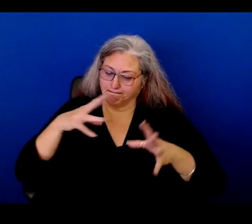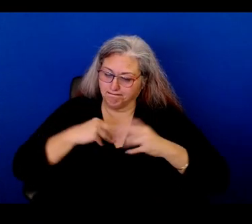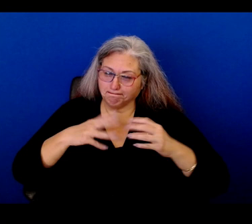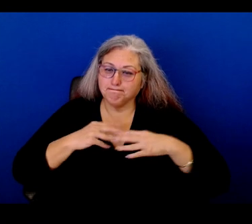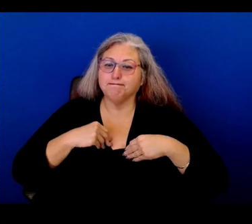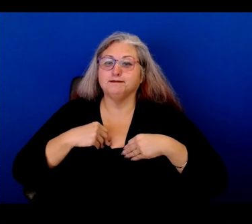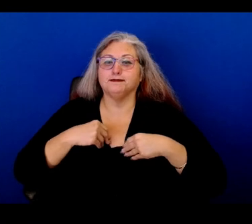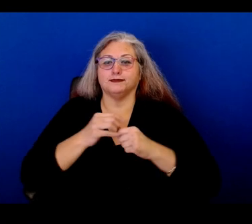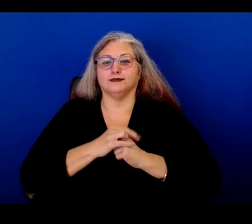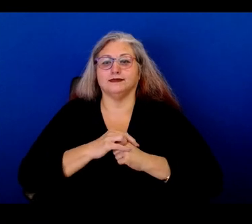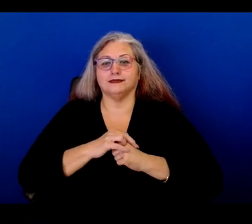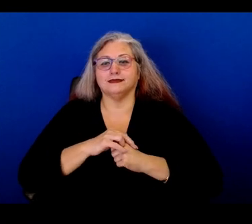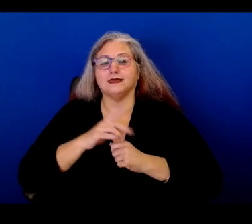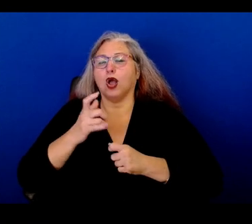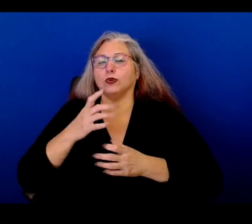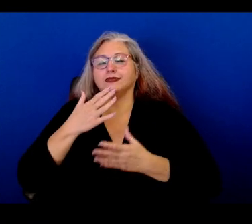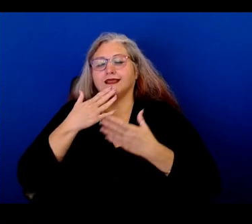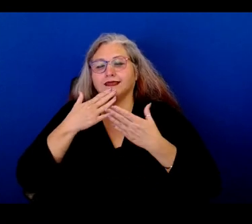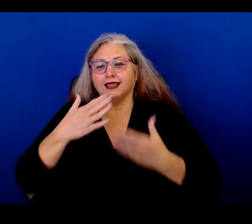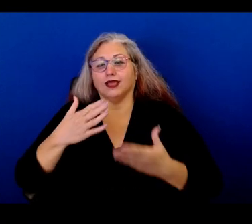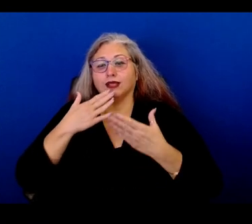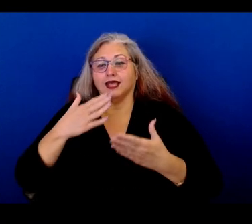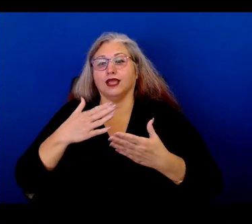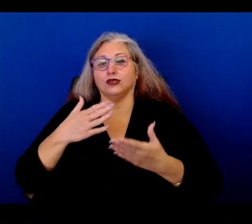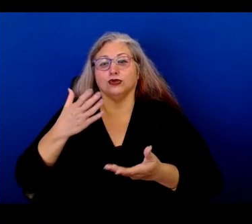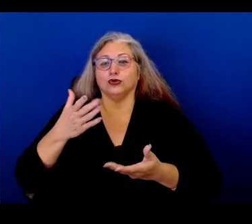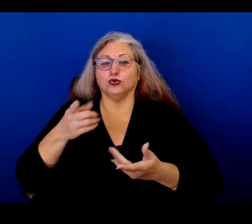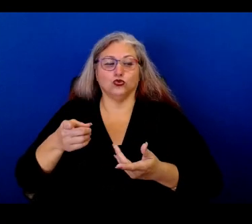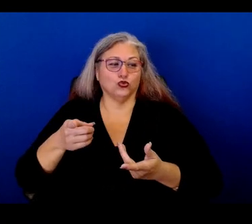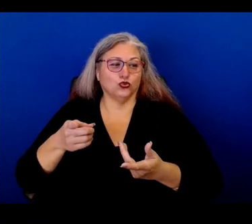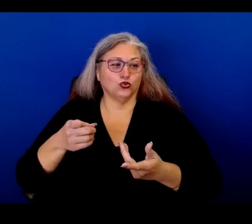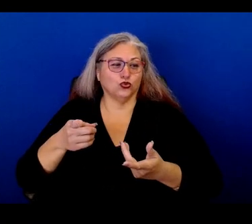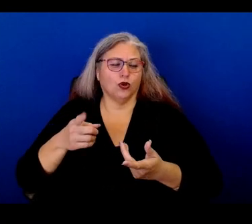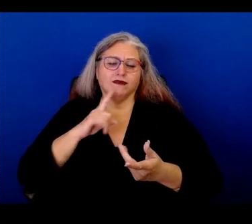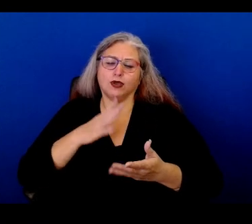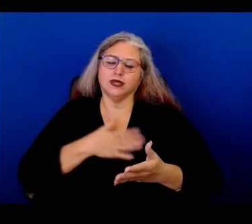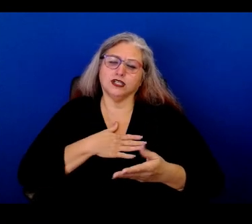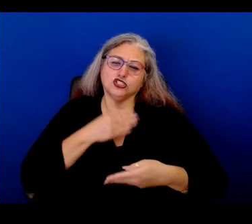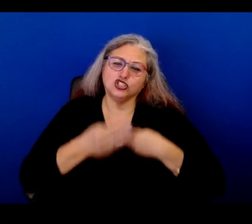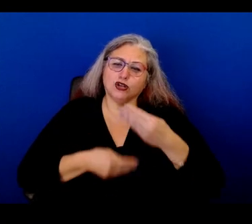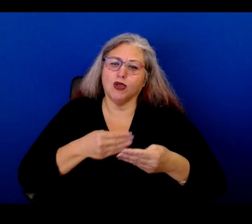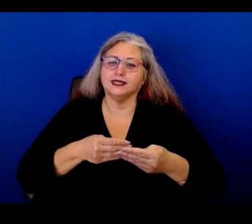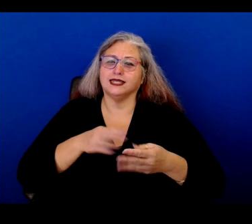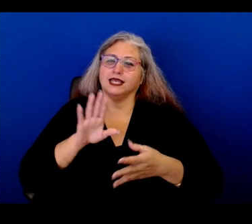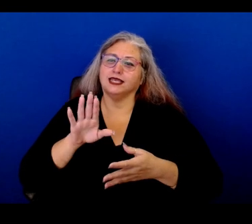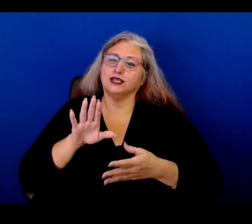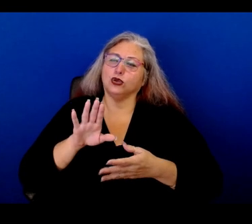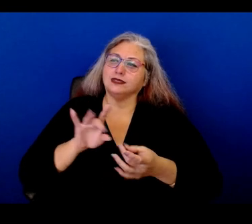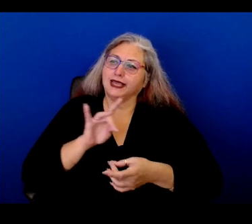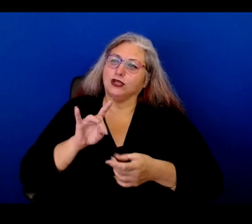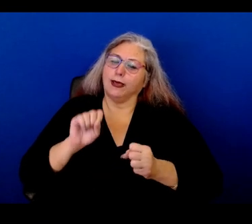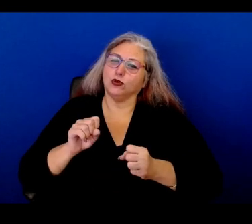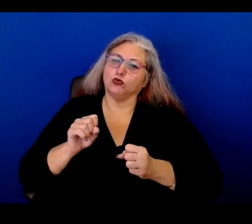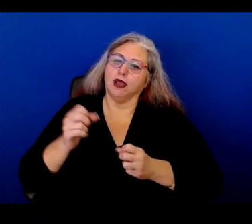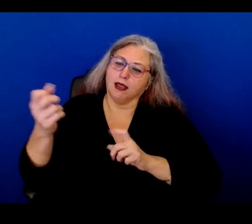you for just having the generosity of spirit to come back here and give an update